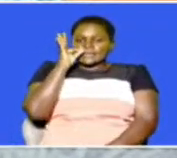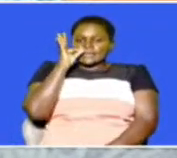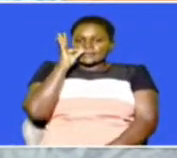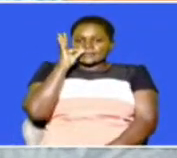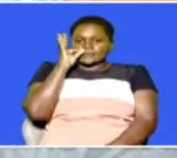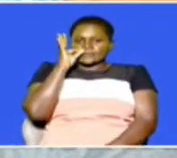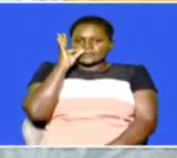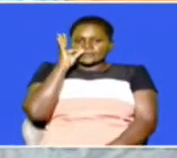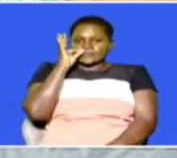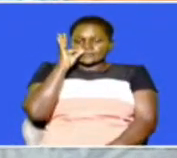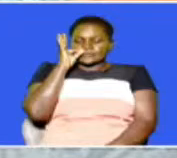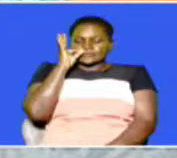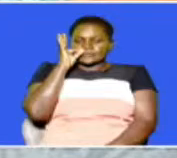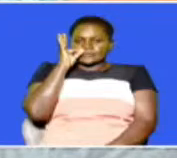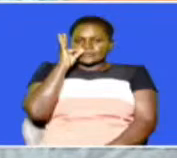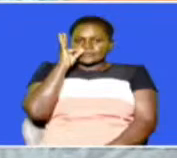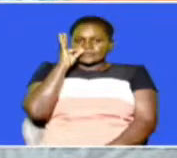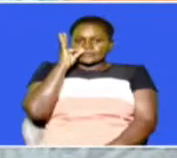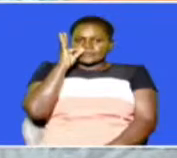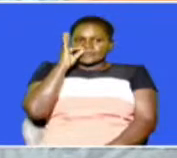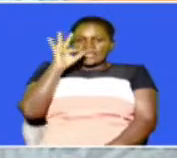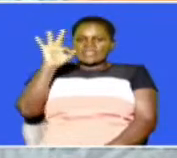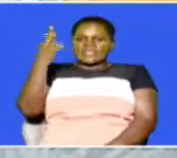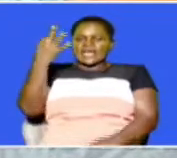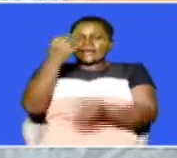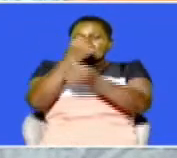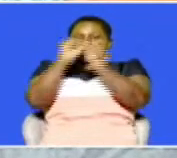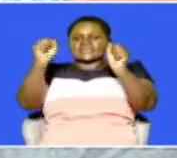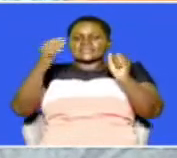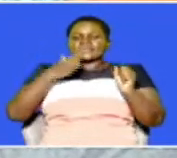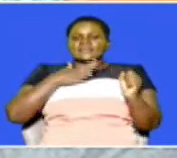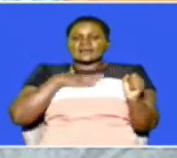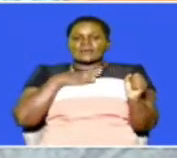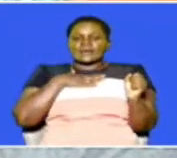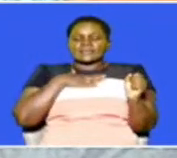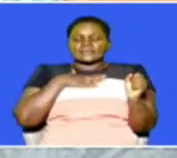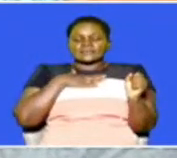Kibaki, who was our third president.